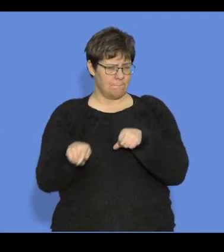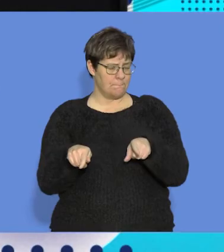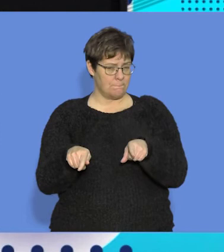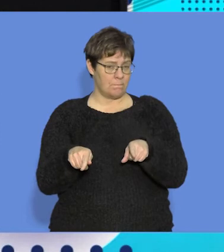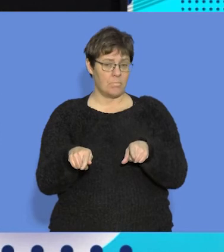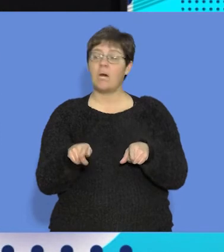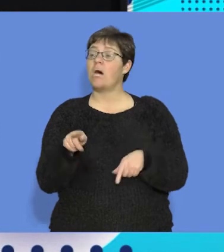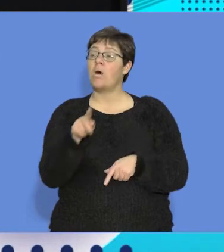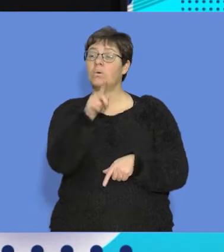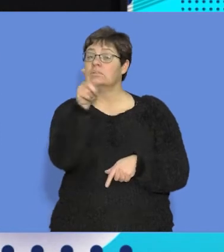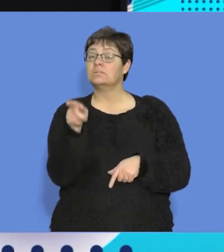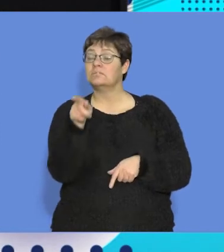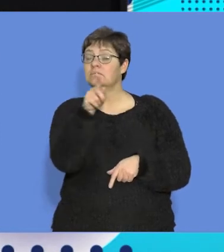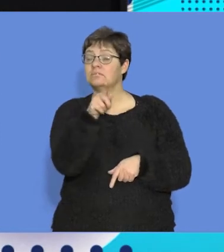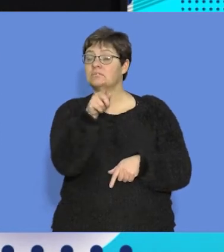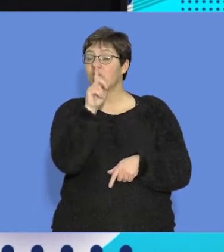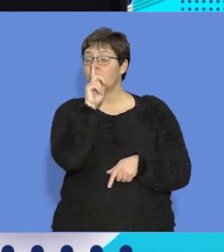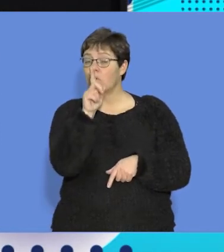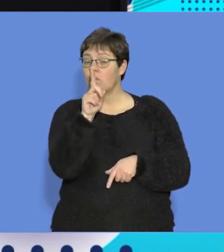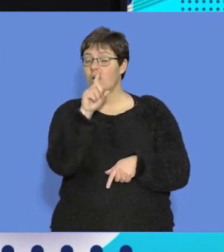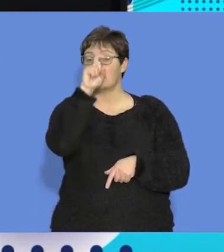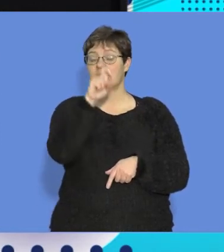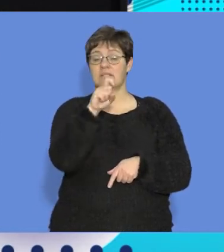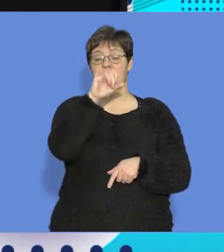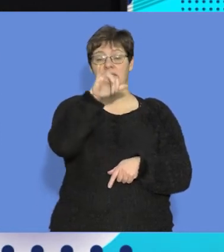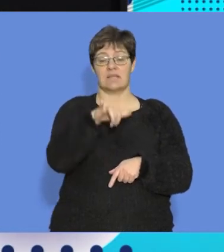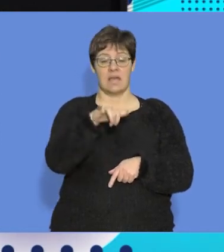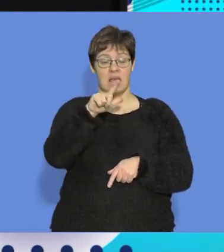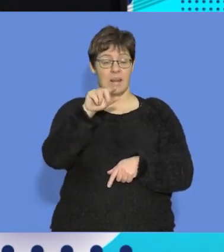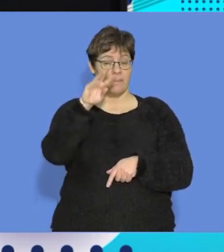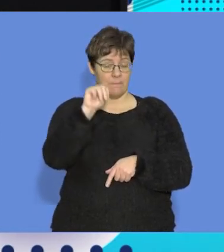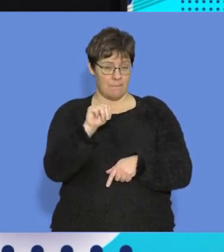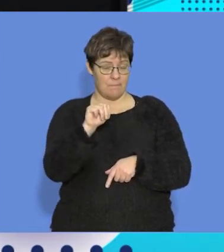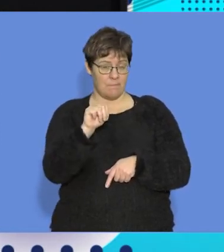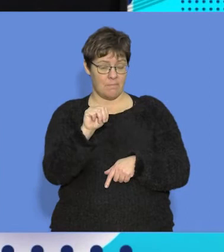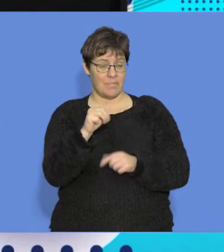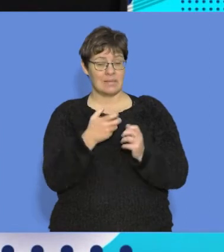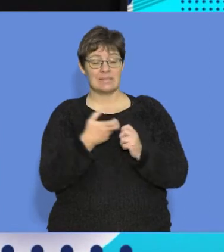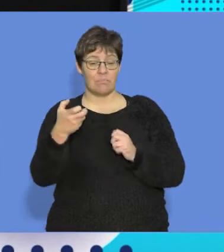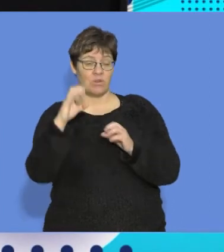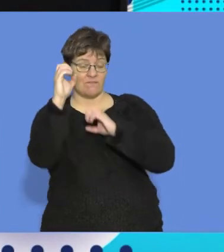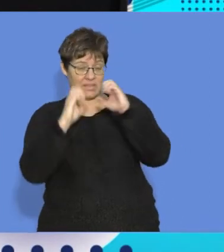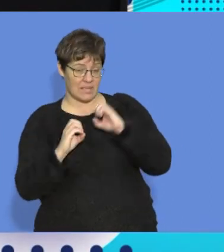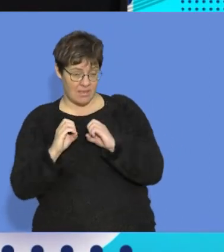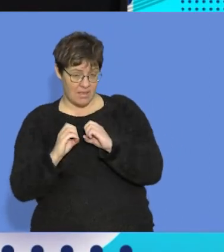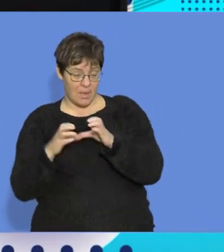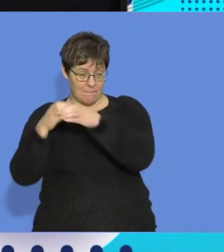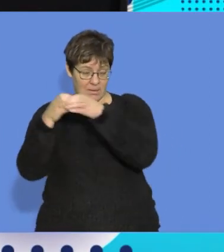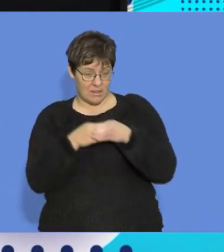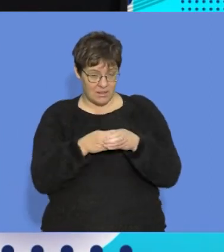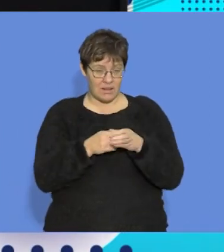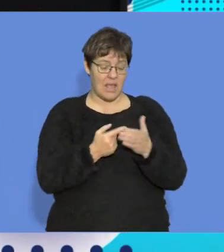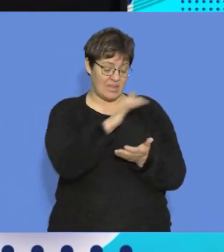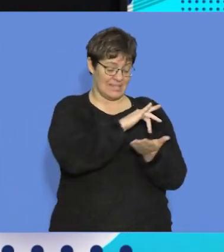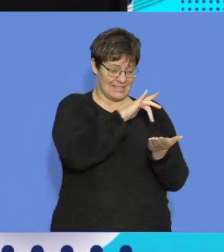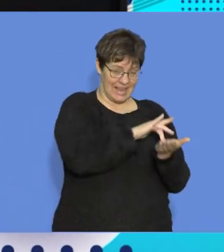be, look for the xylem. If the xylem is in separate vascular bundles, it's a stem. If the xylem is in the